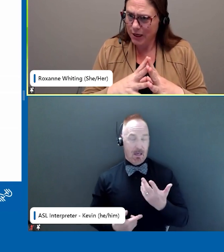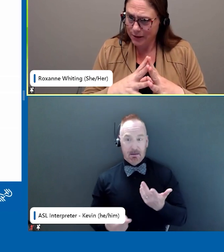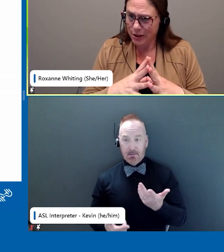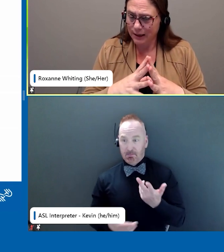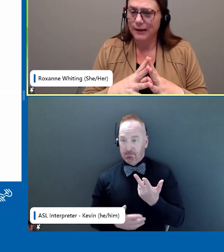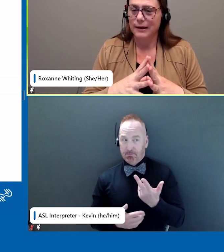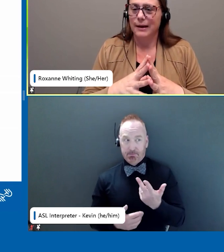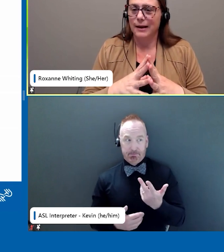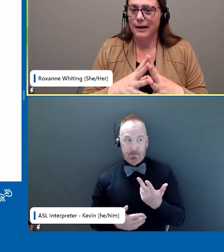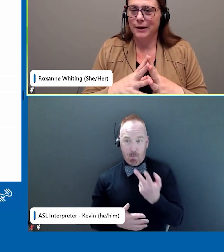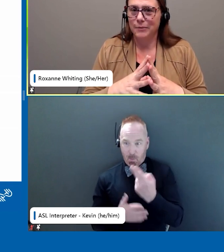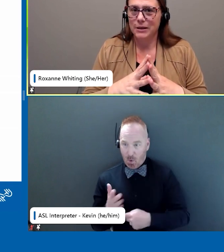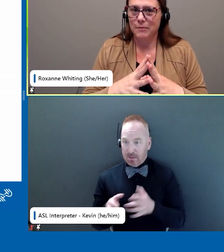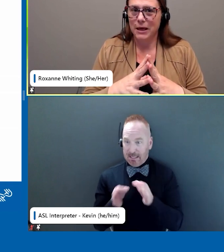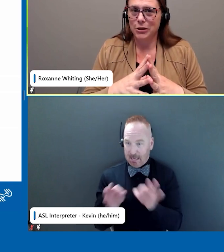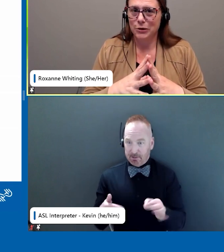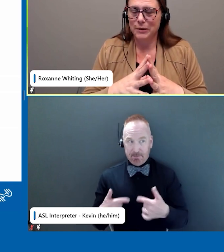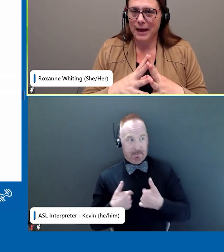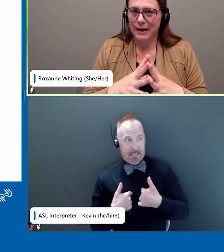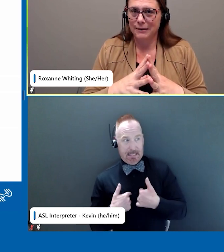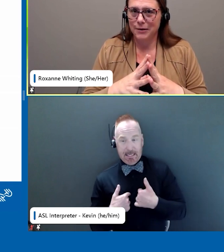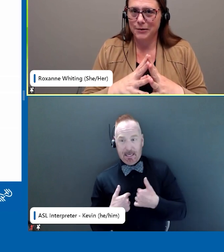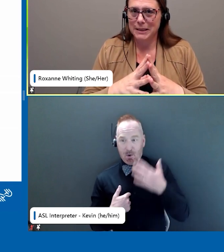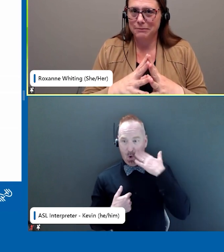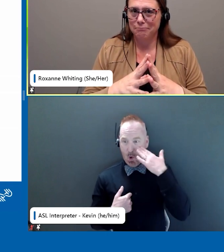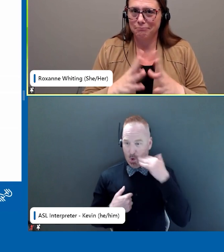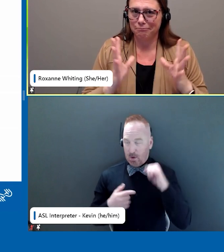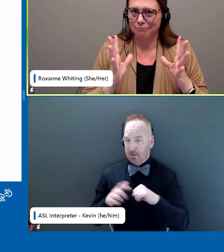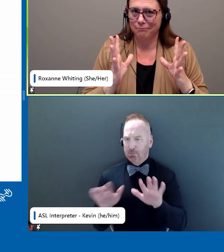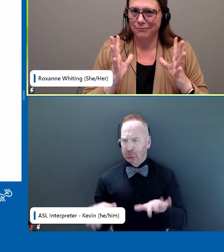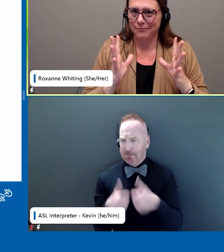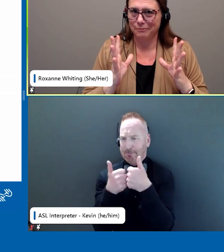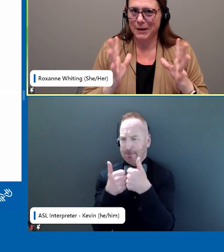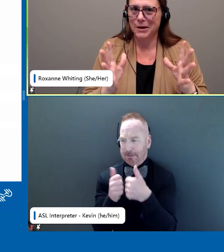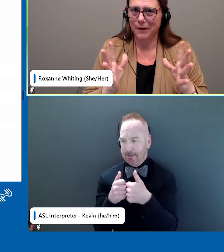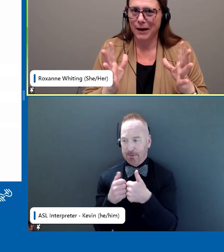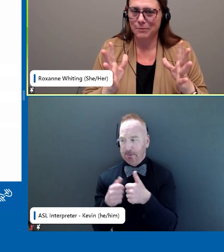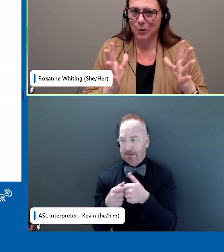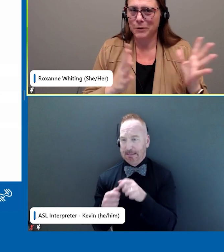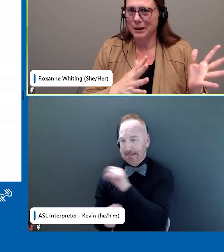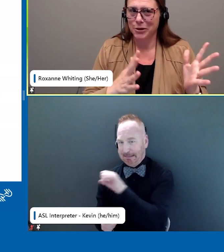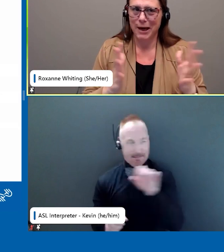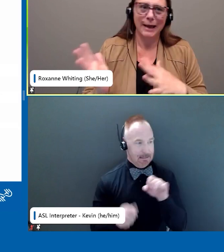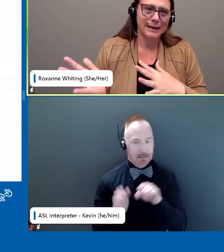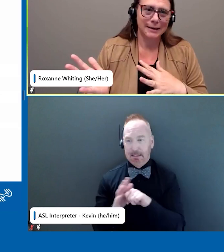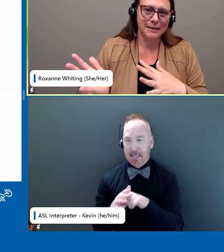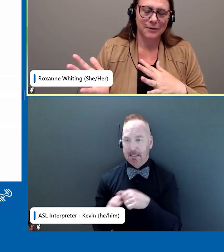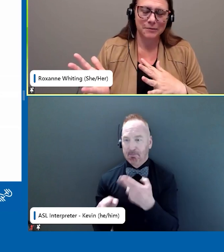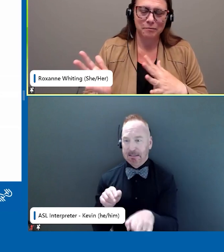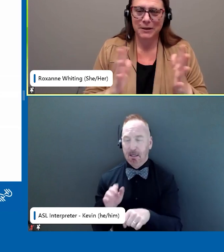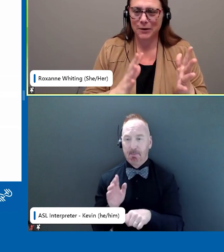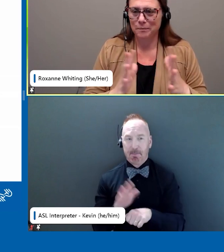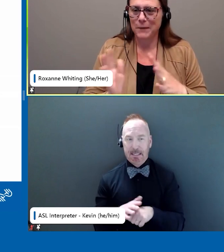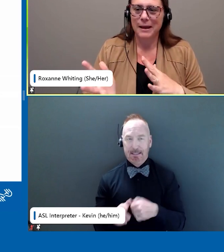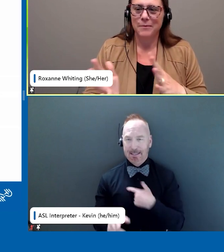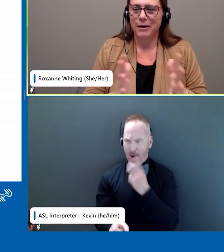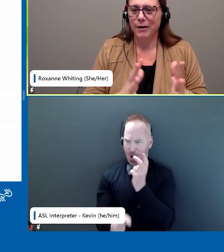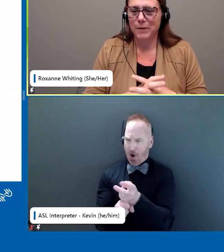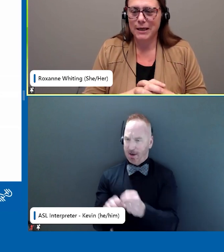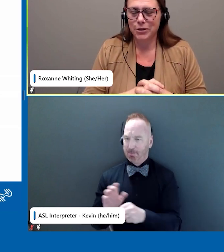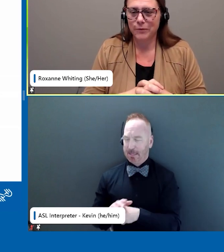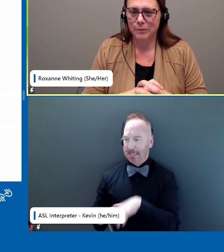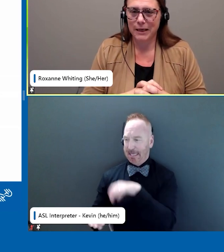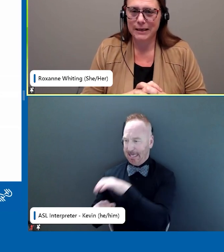very challenging to make sure that you're being correct in both English and ASL. So